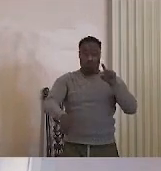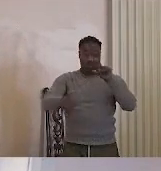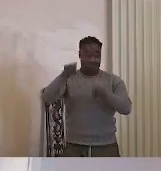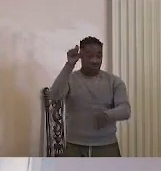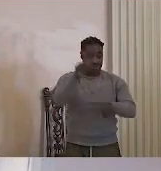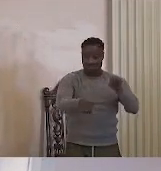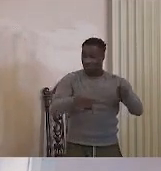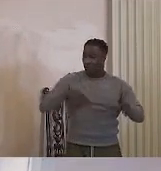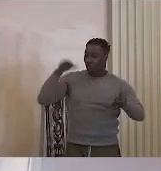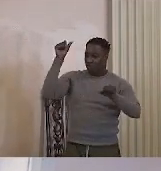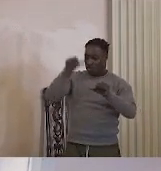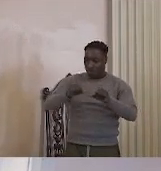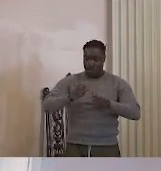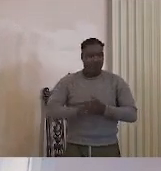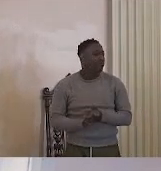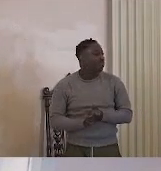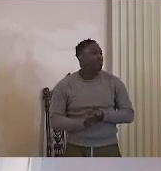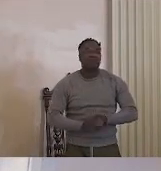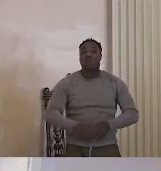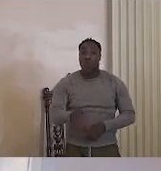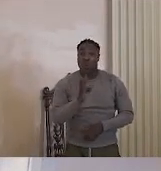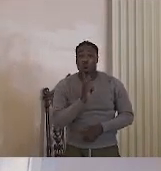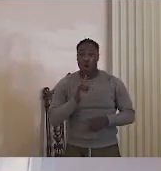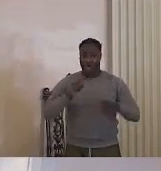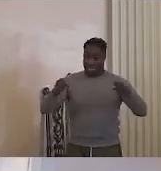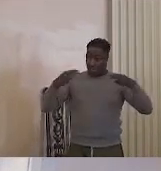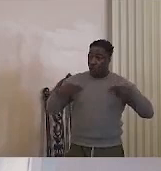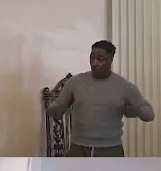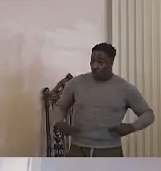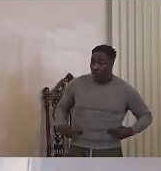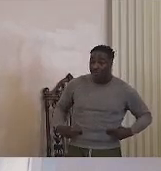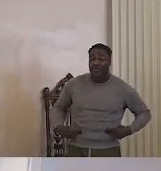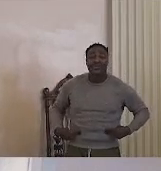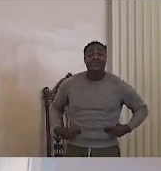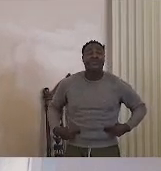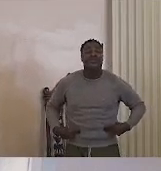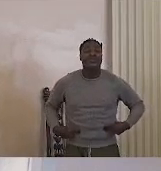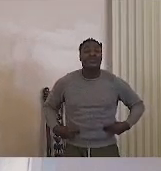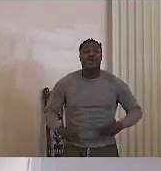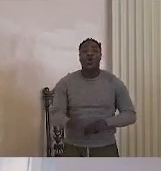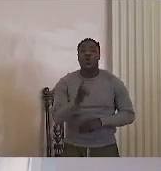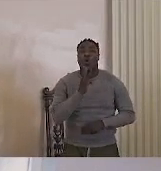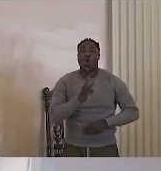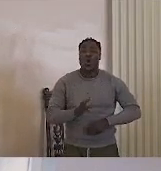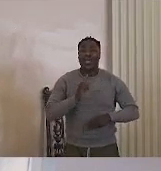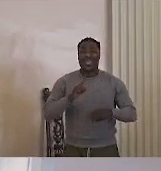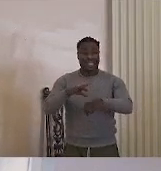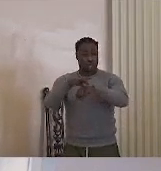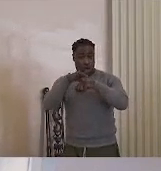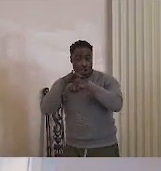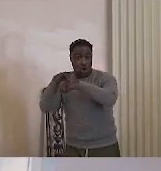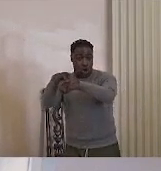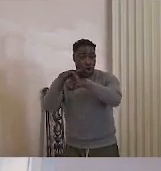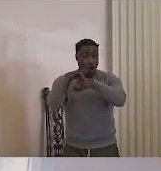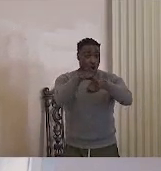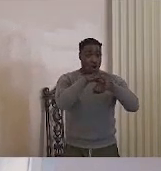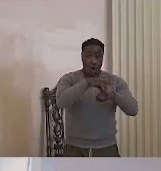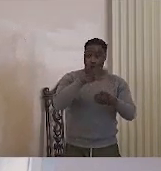Remember, water is a human right. Water is an earth